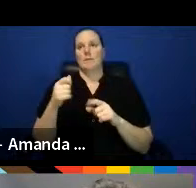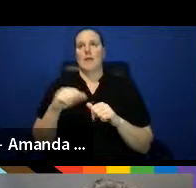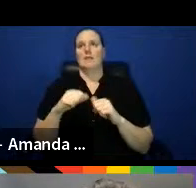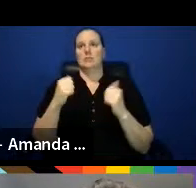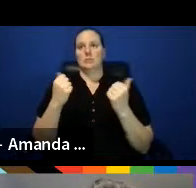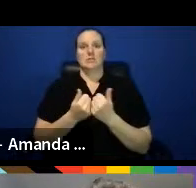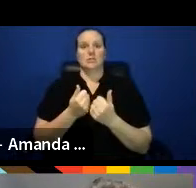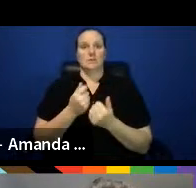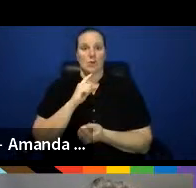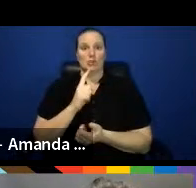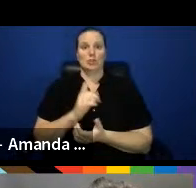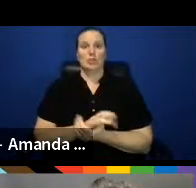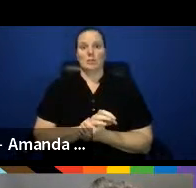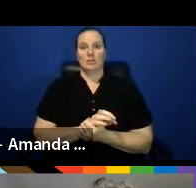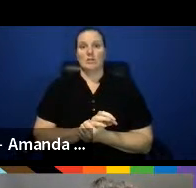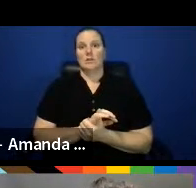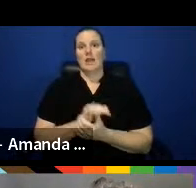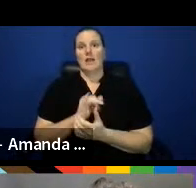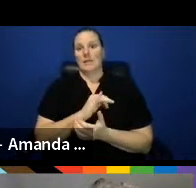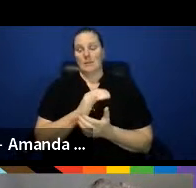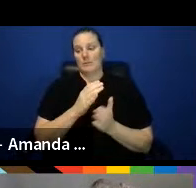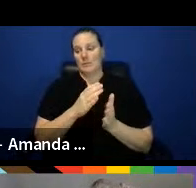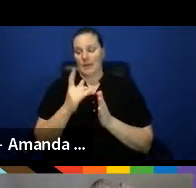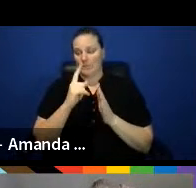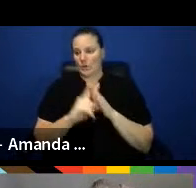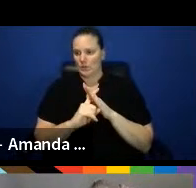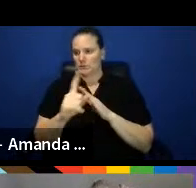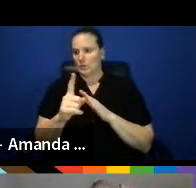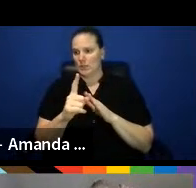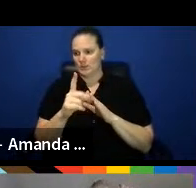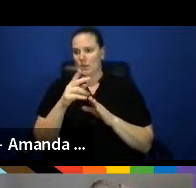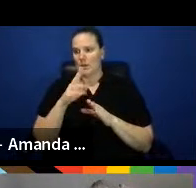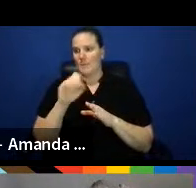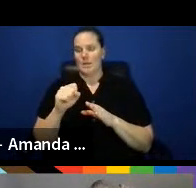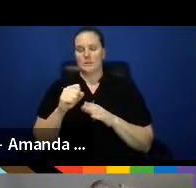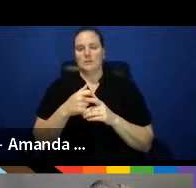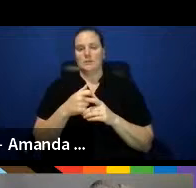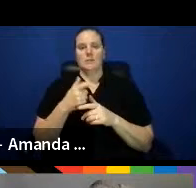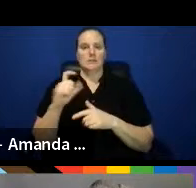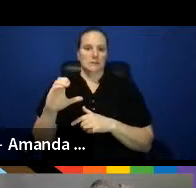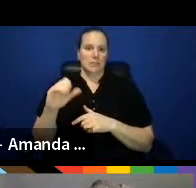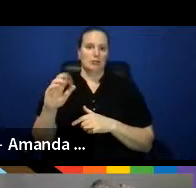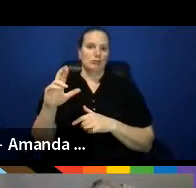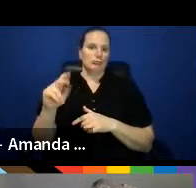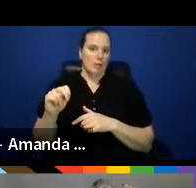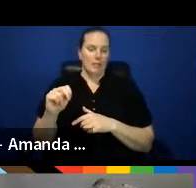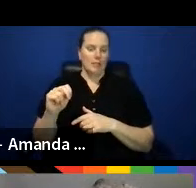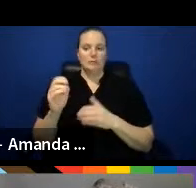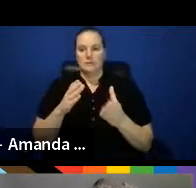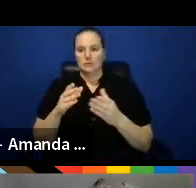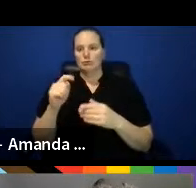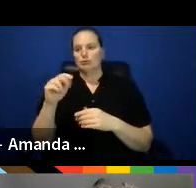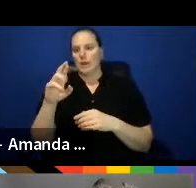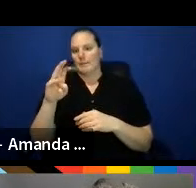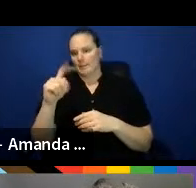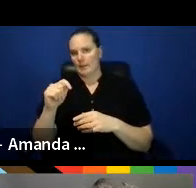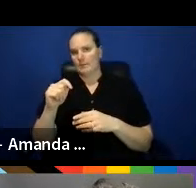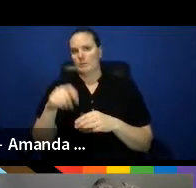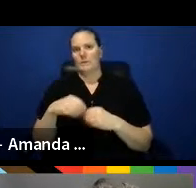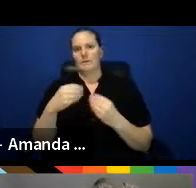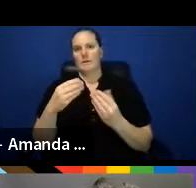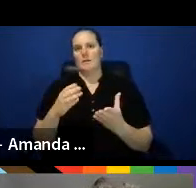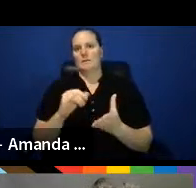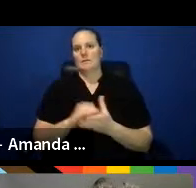for sure. Like they're planning for express bus expansion and as part of the C-Trans service, and TriMet's providing the yellow